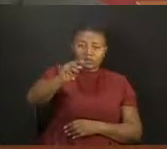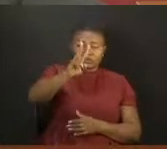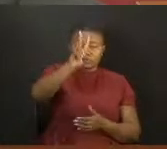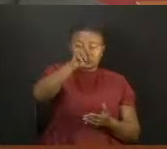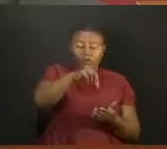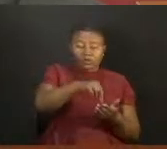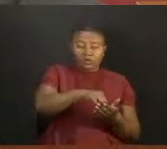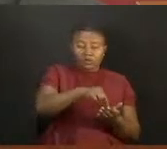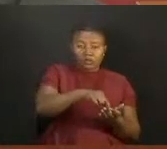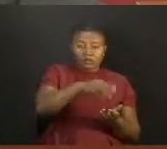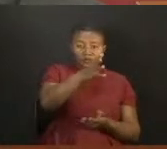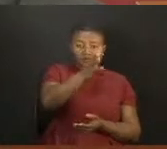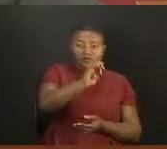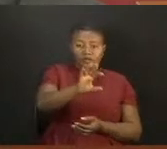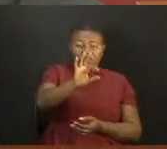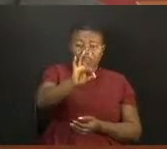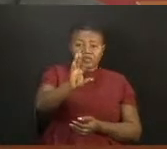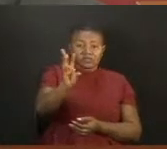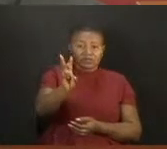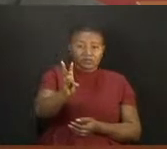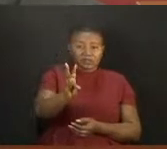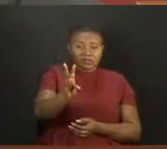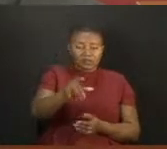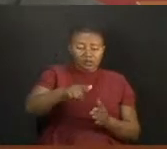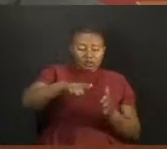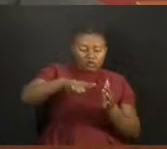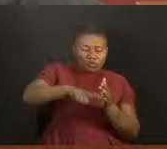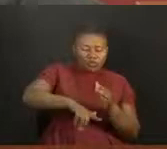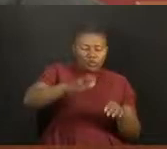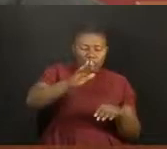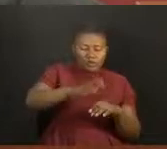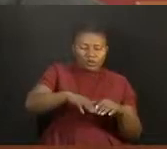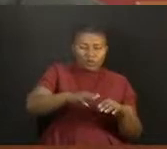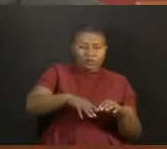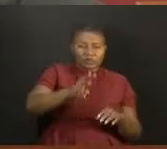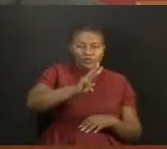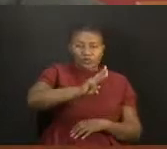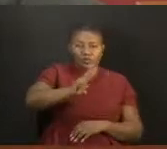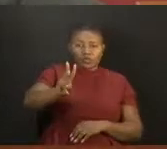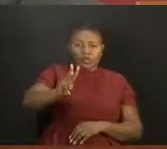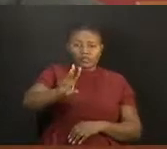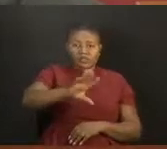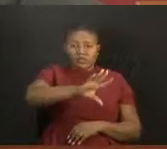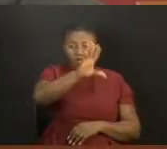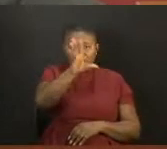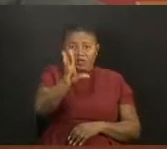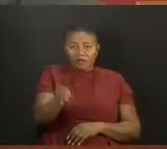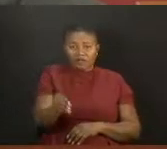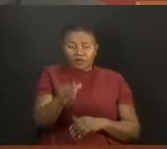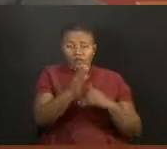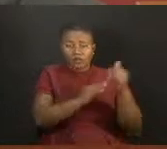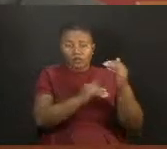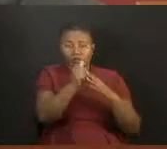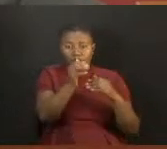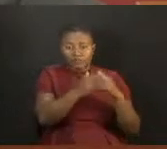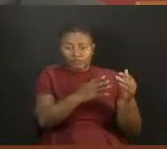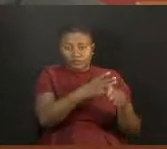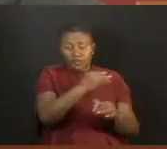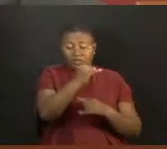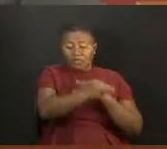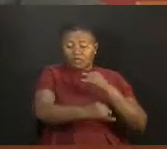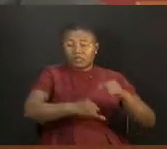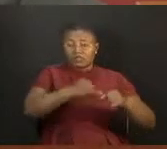2,446, still lower than the West African construction estimate and also internationally